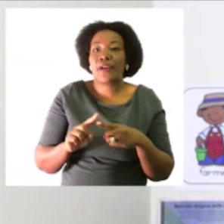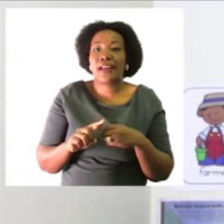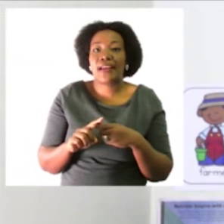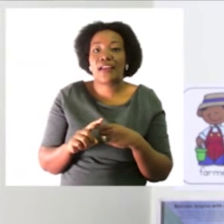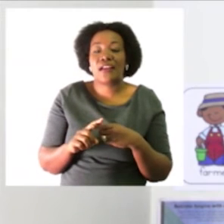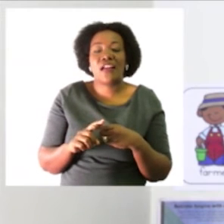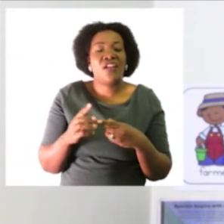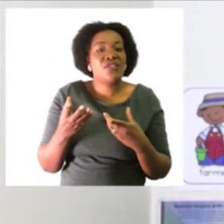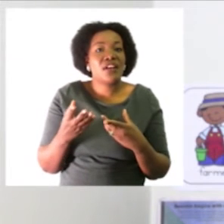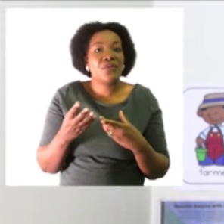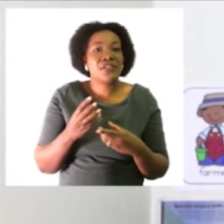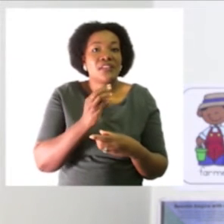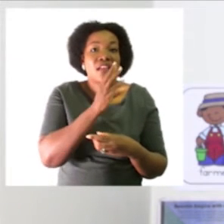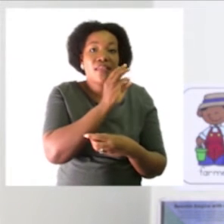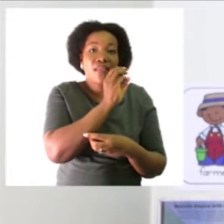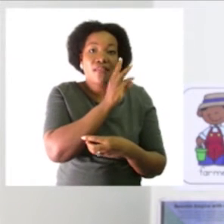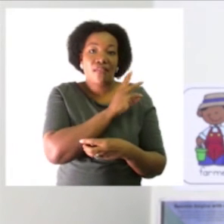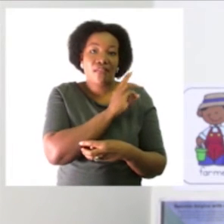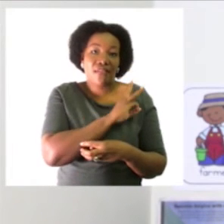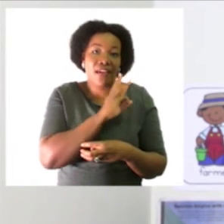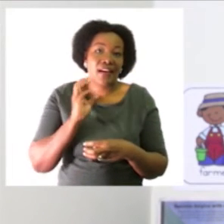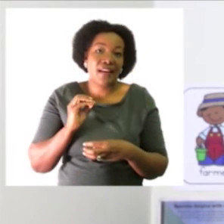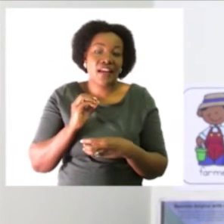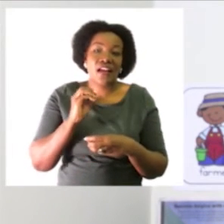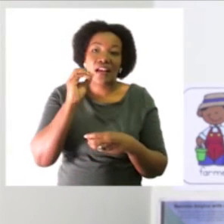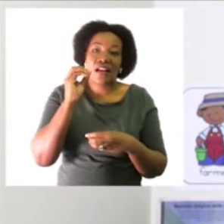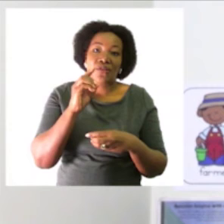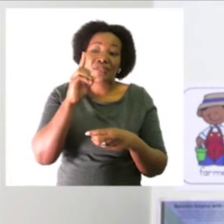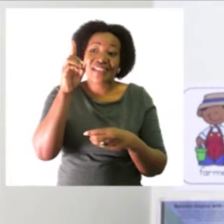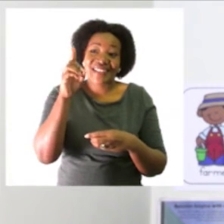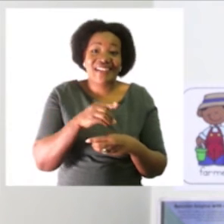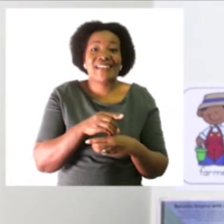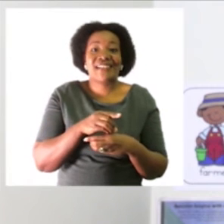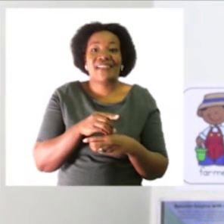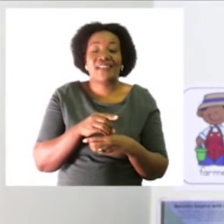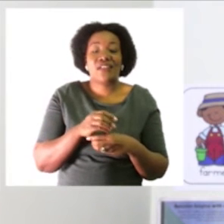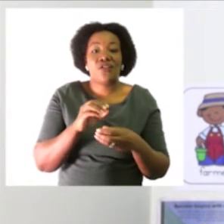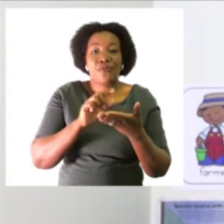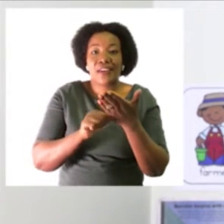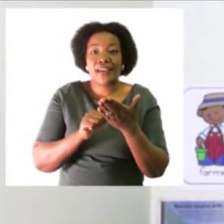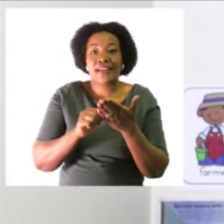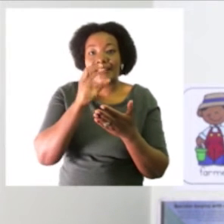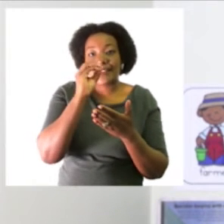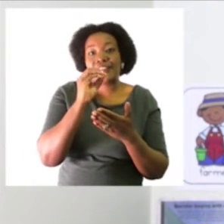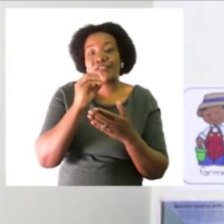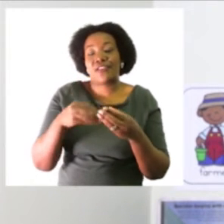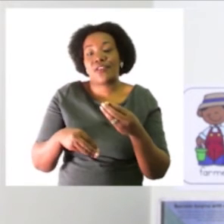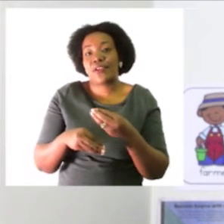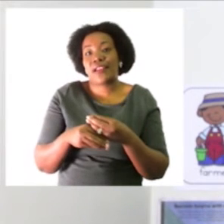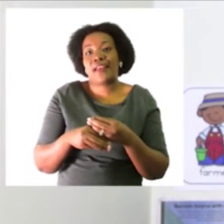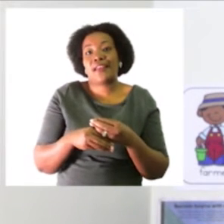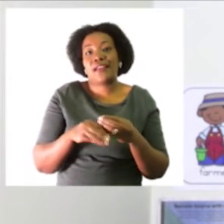just kill the 0 and write the remaining numbers, and we will have the total of